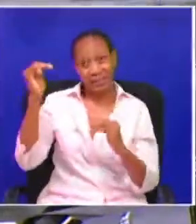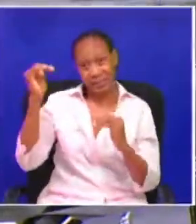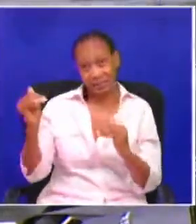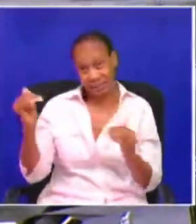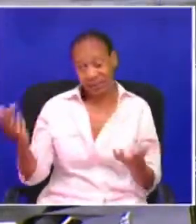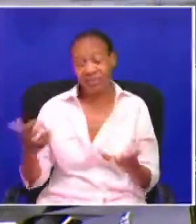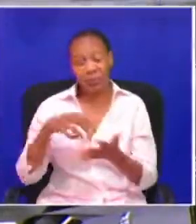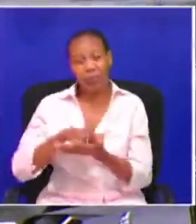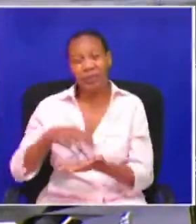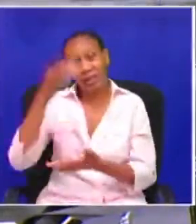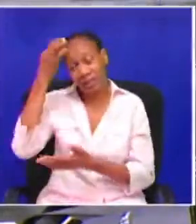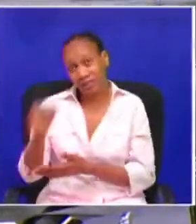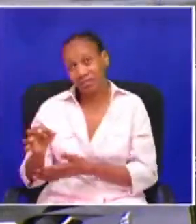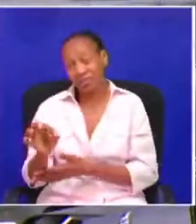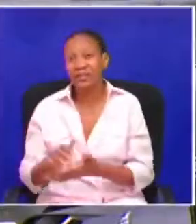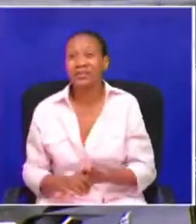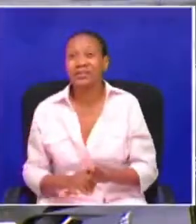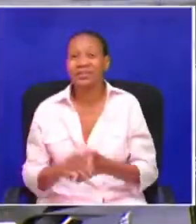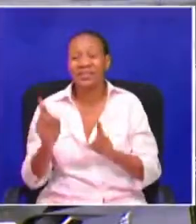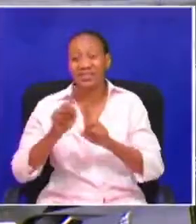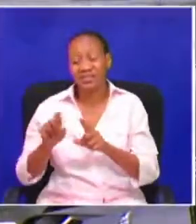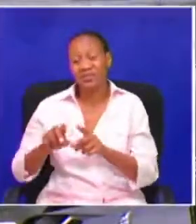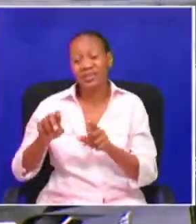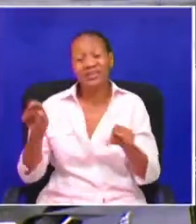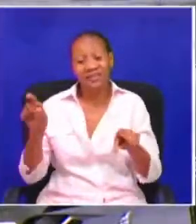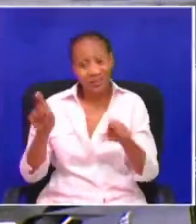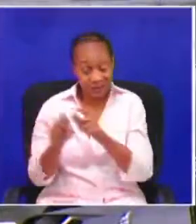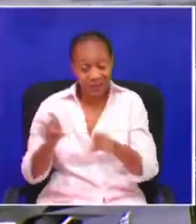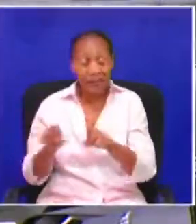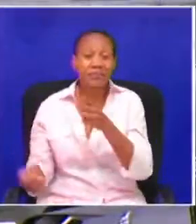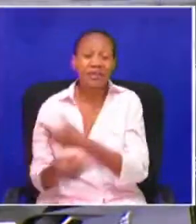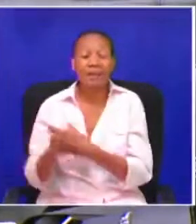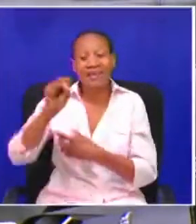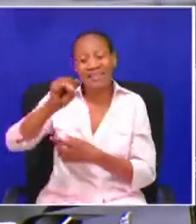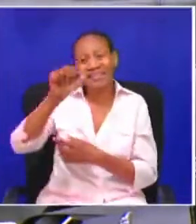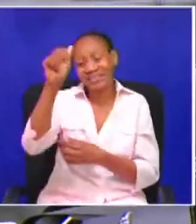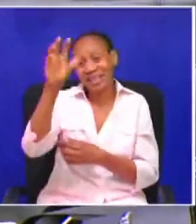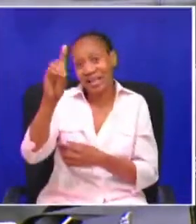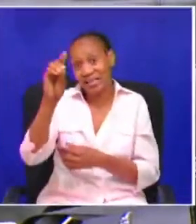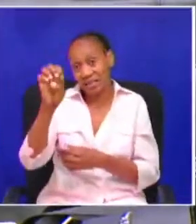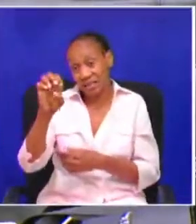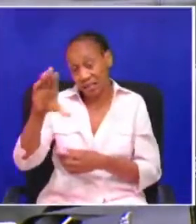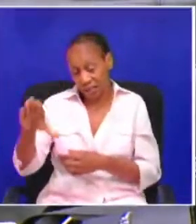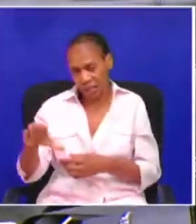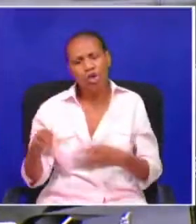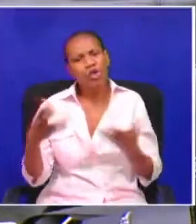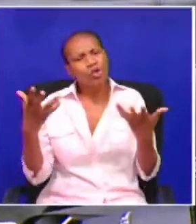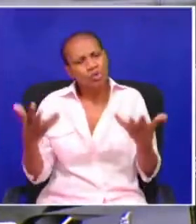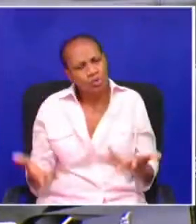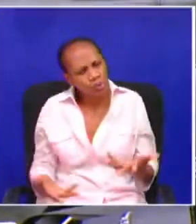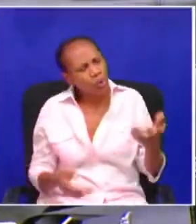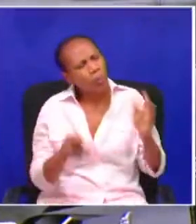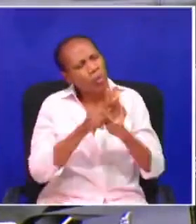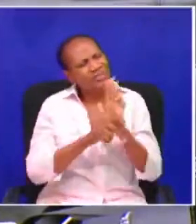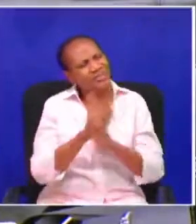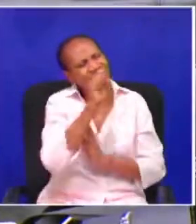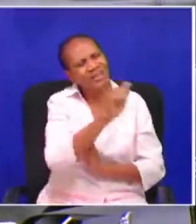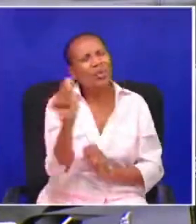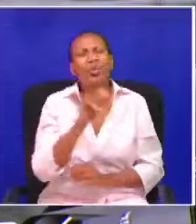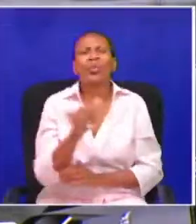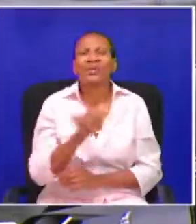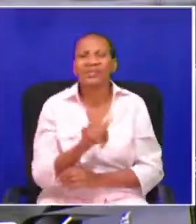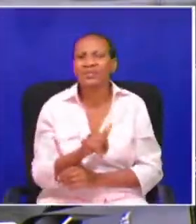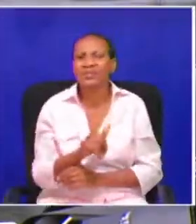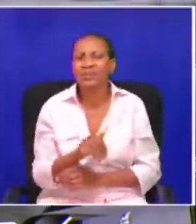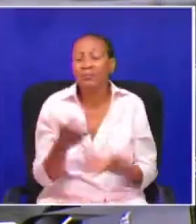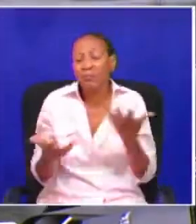governance structures within the parts of SADC region, what concrete diplomatic and policy measures is the